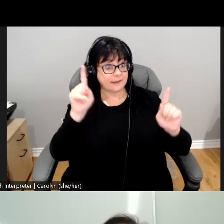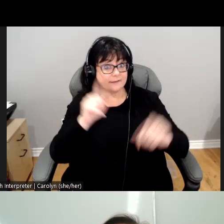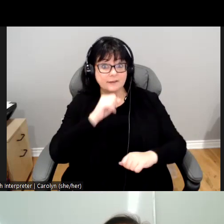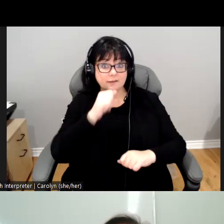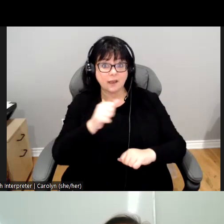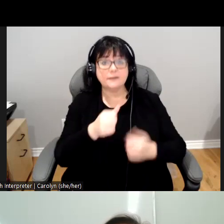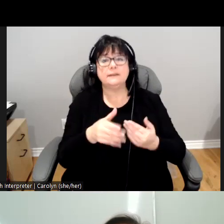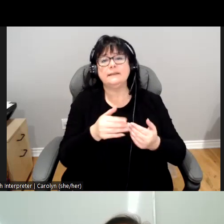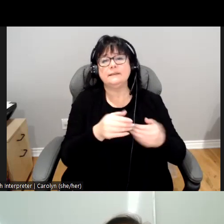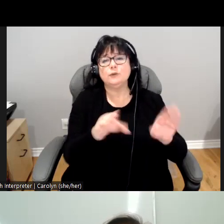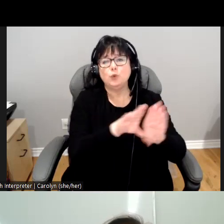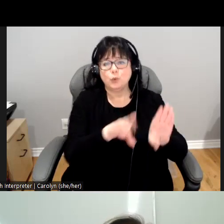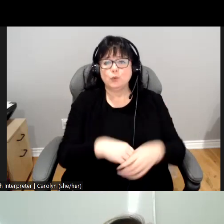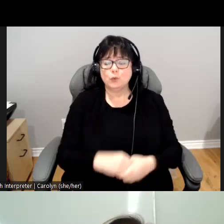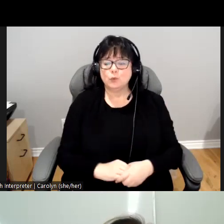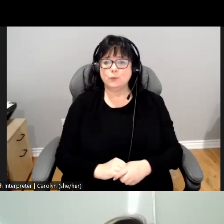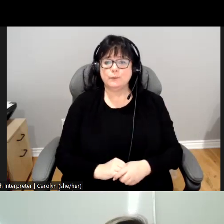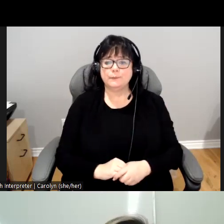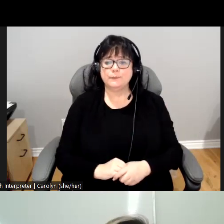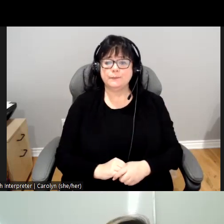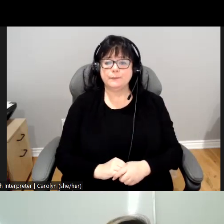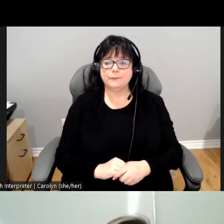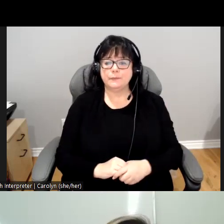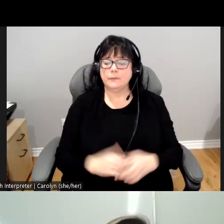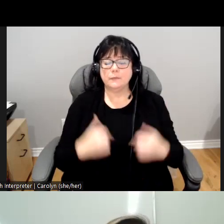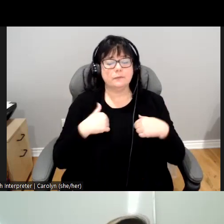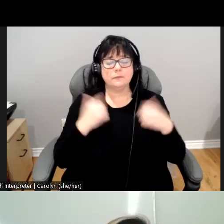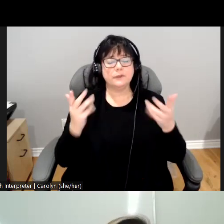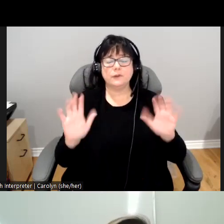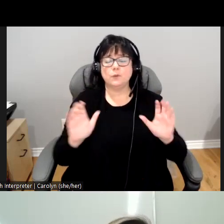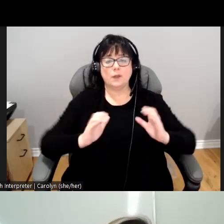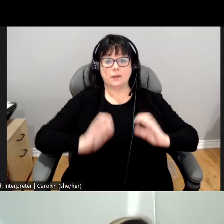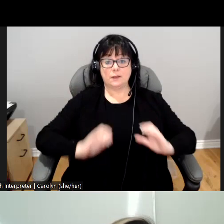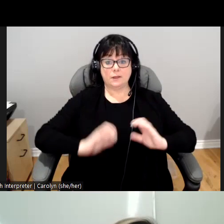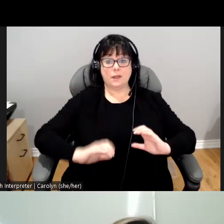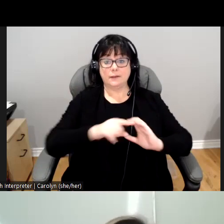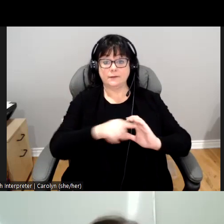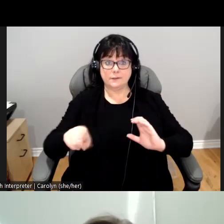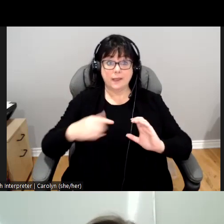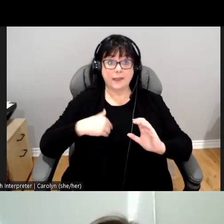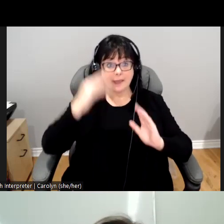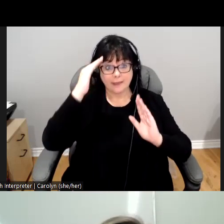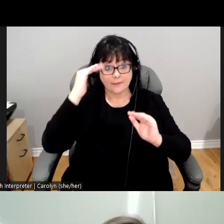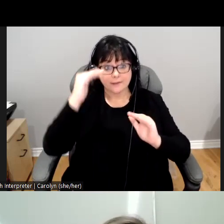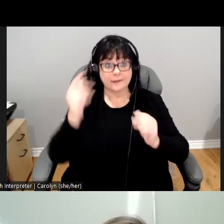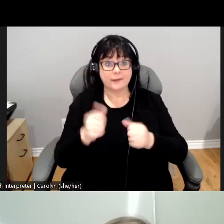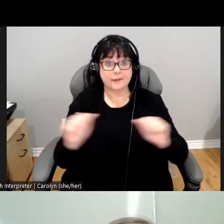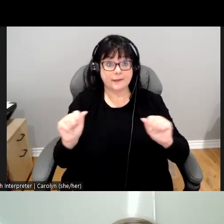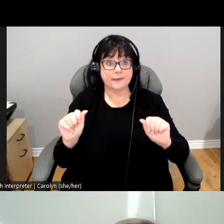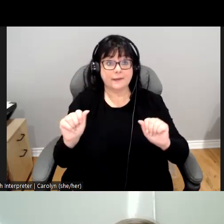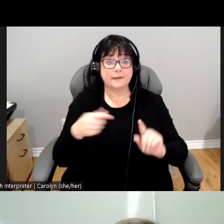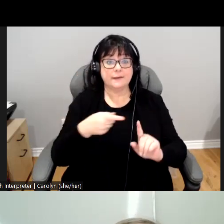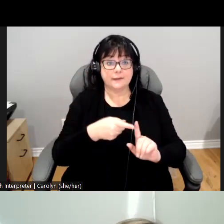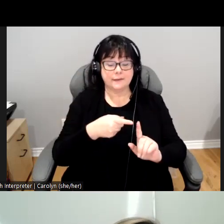want the clients to have expectations if it wasn't working from all aspects